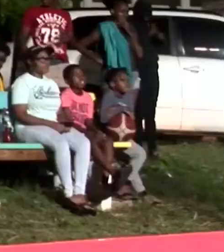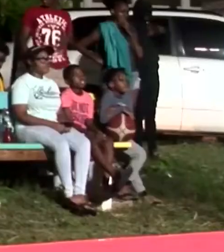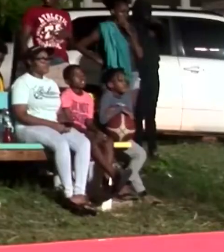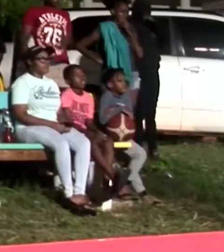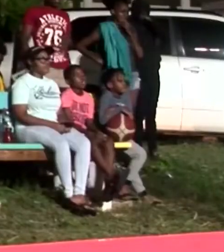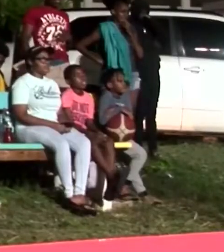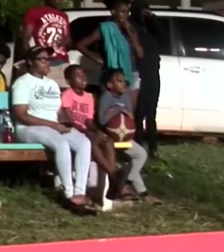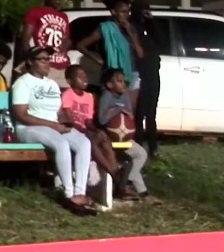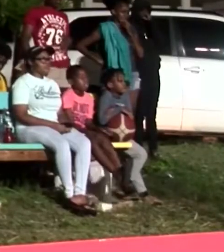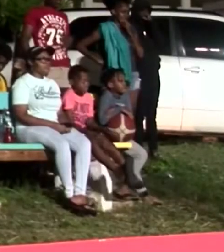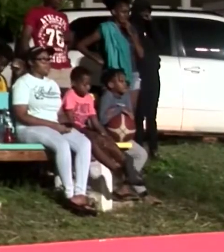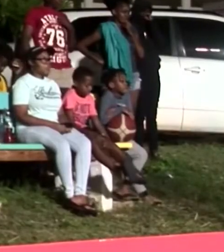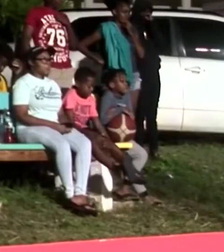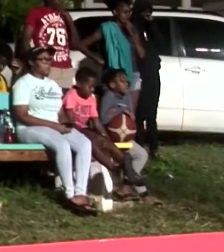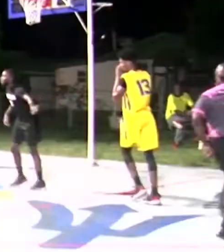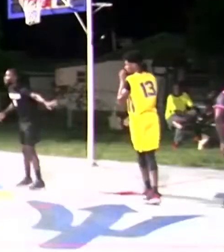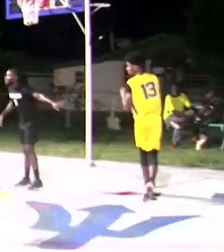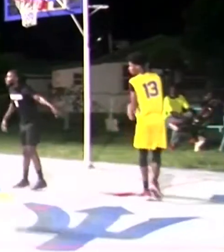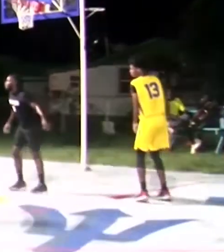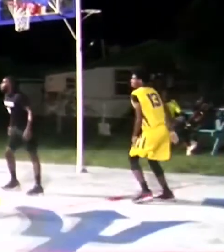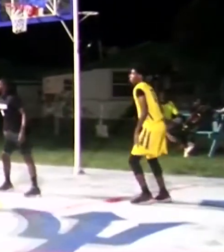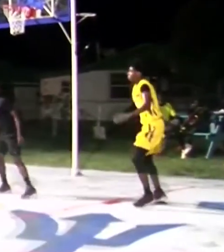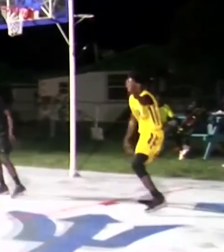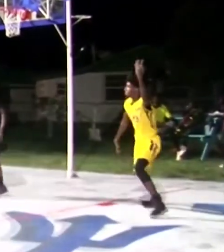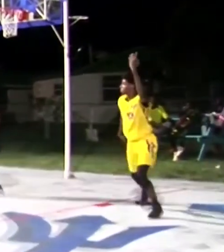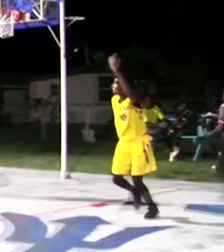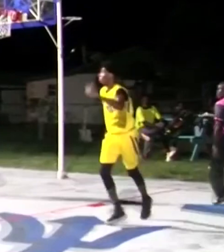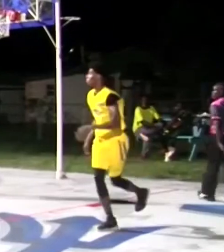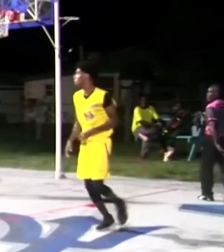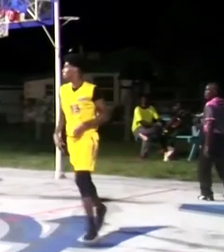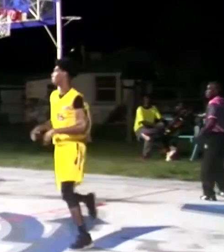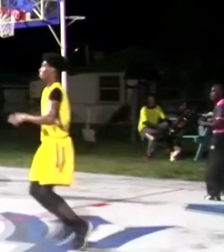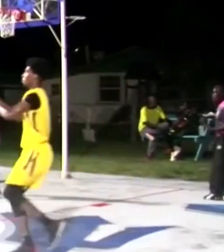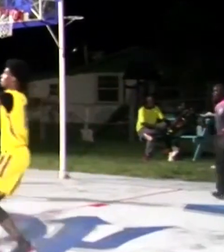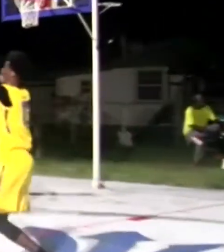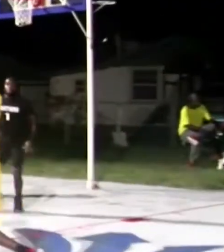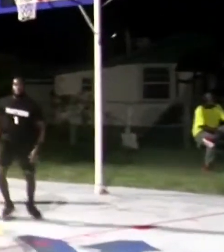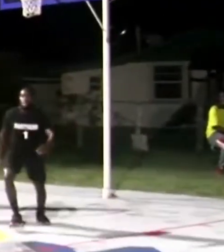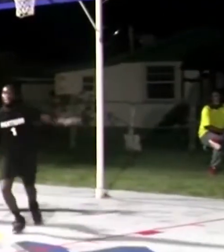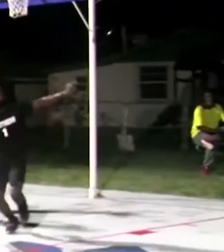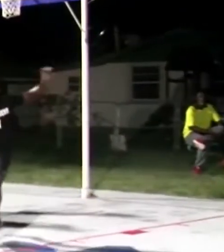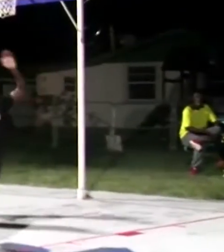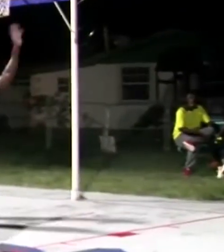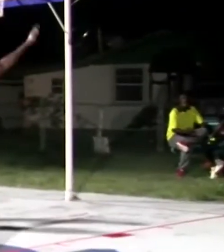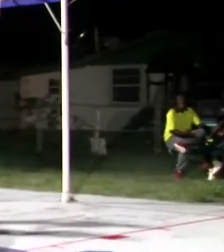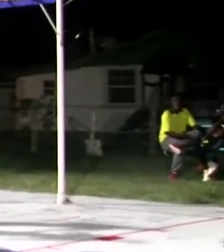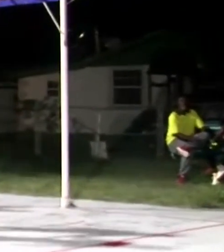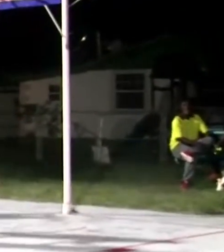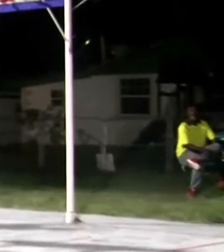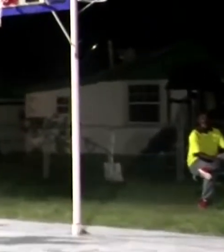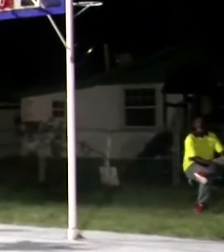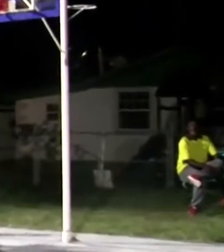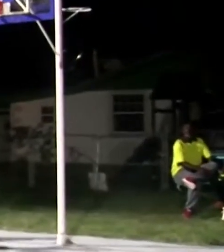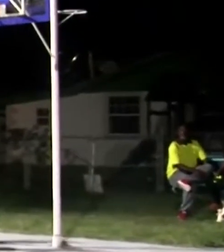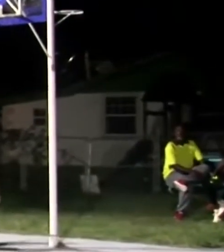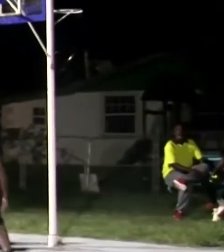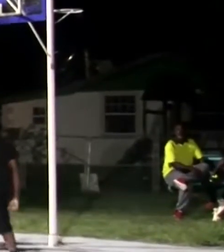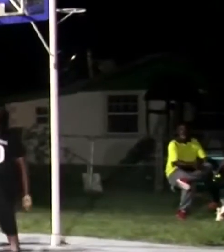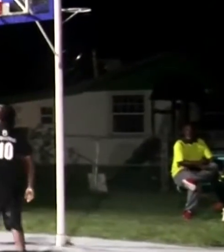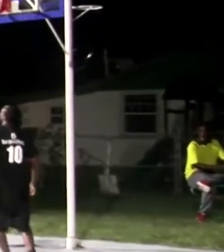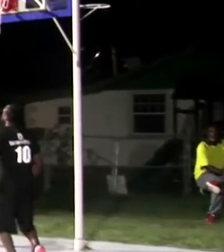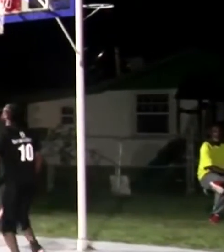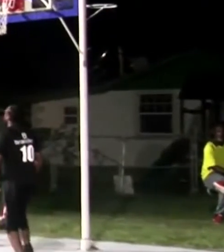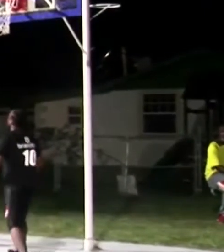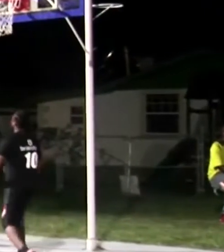points. He also had a solid cleanup campaign going as well. Bramall off target. Moore with the